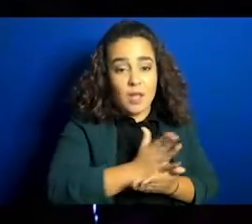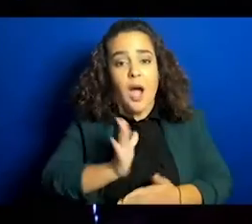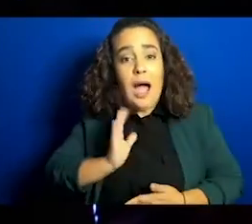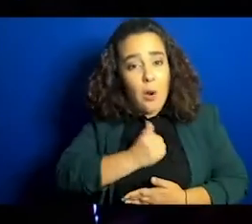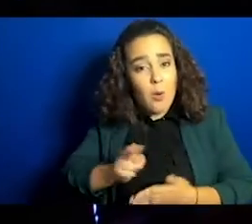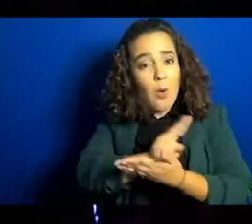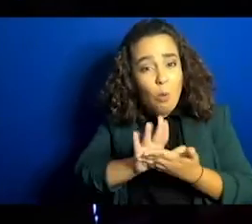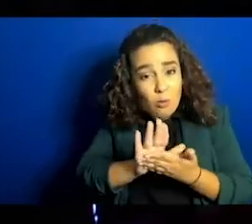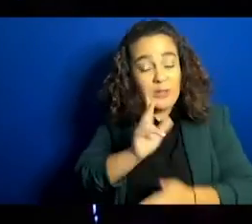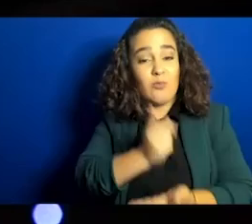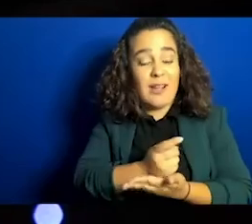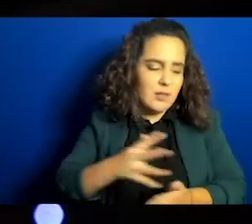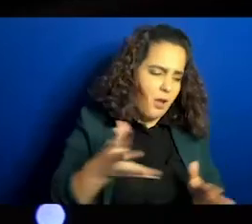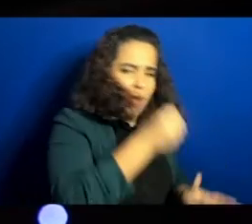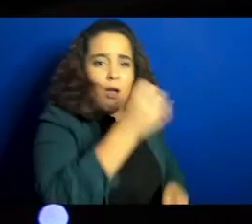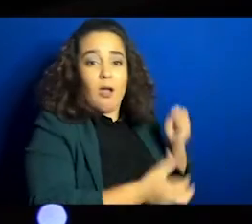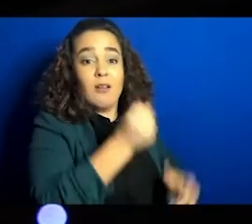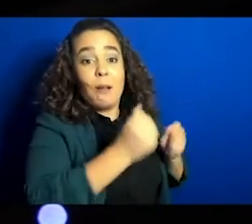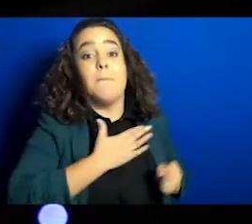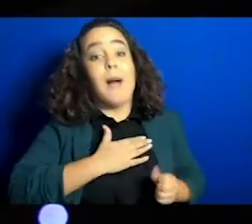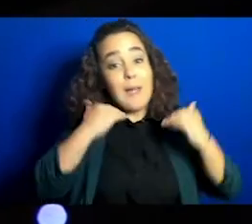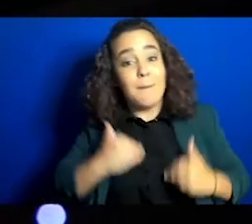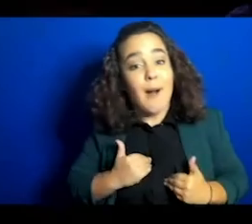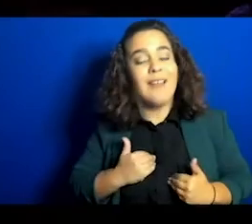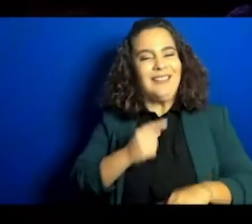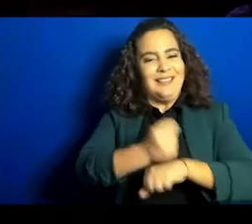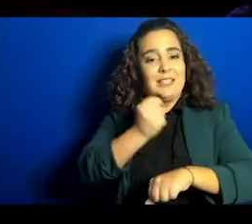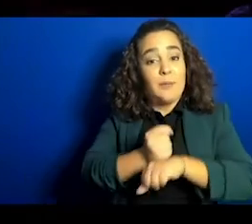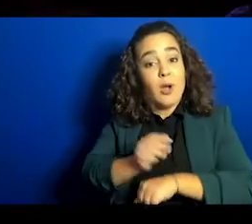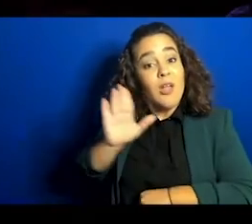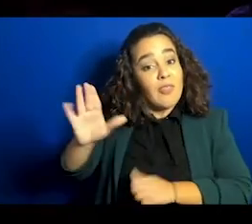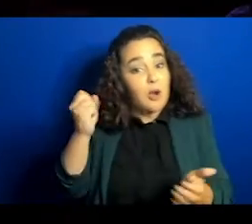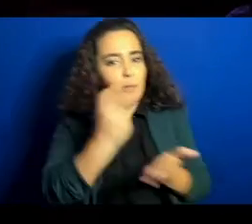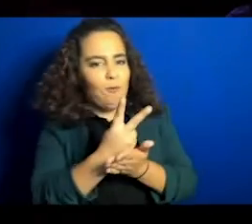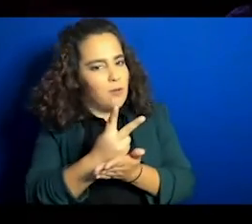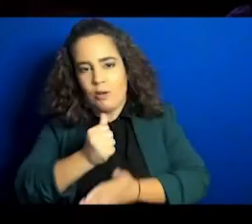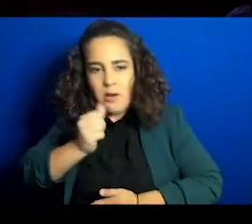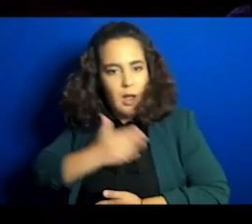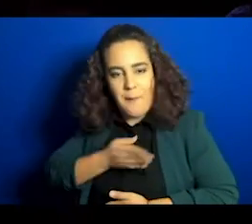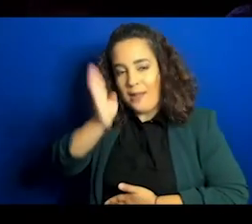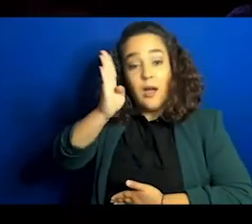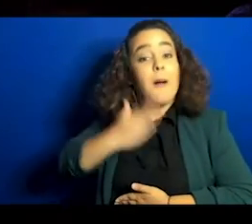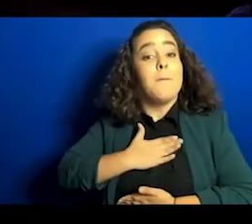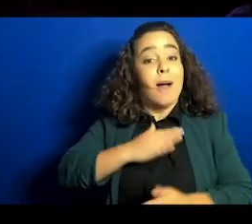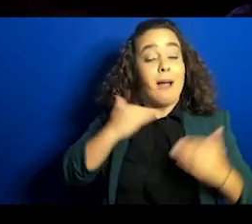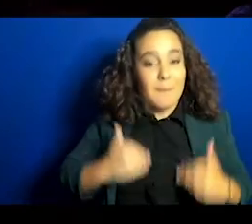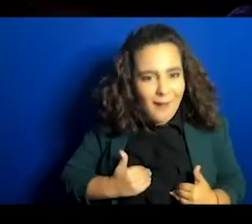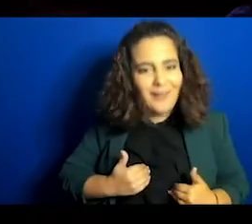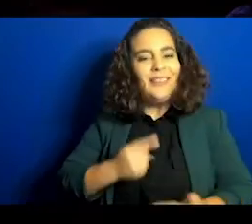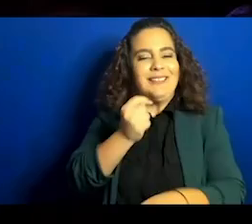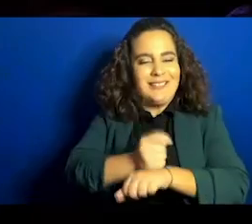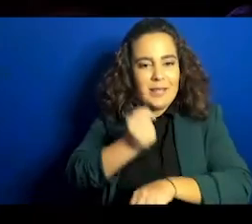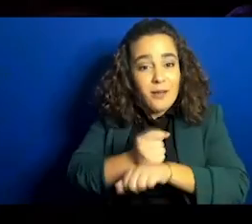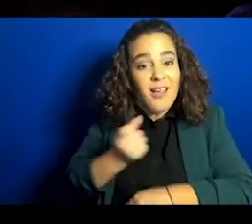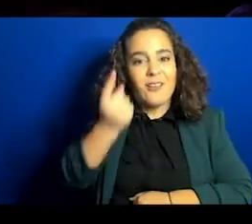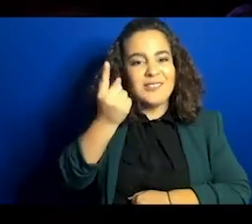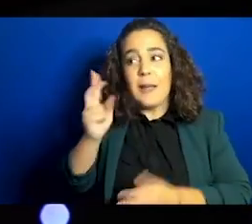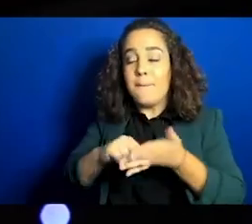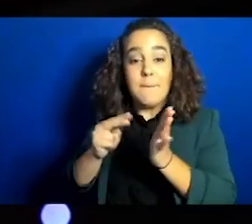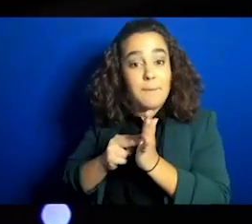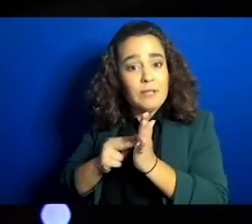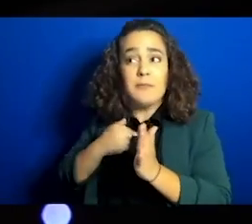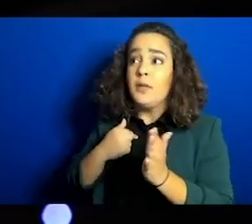be prayed to. My body is a temple, then their approval is not my God. My body is a temple, then their